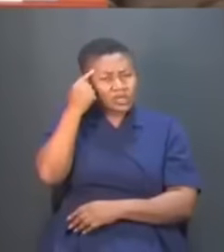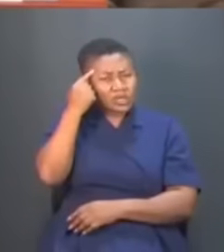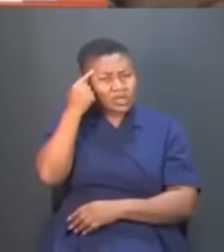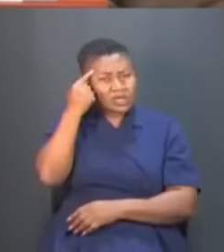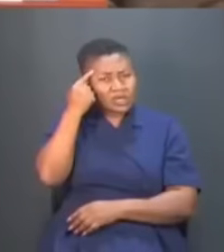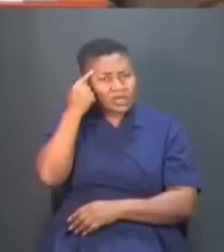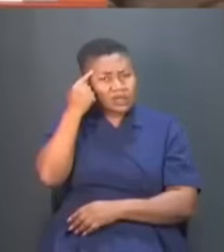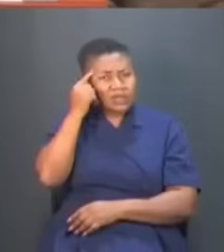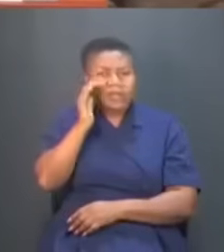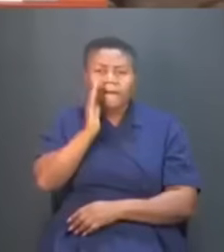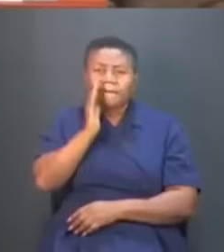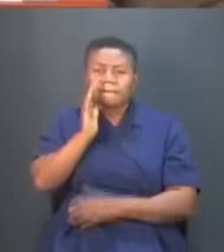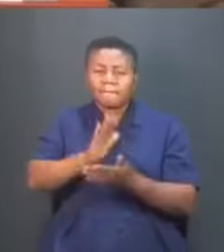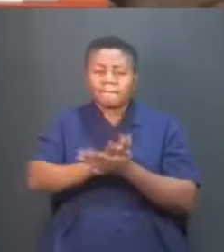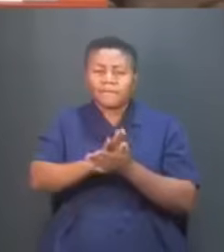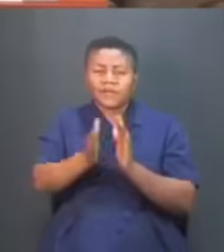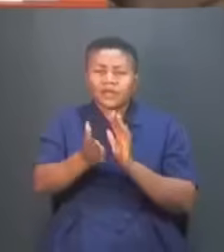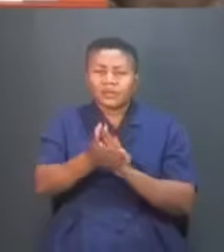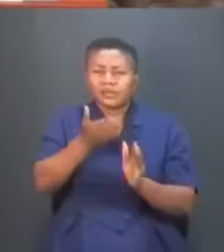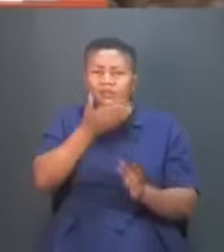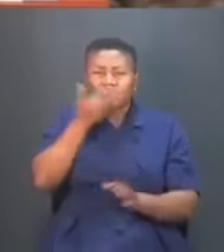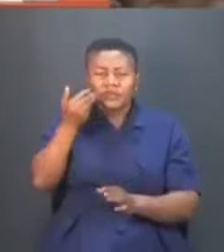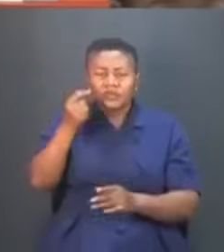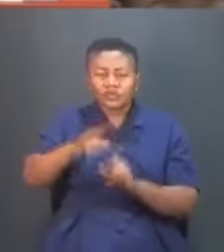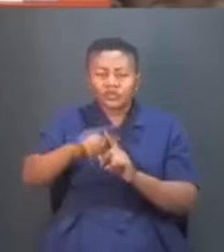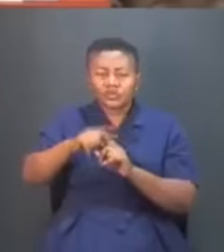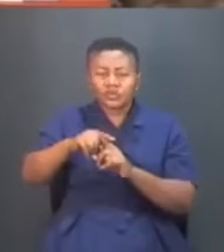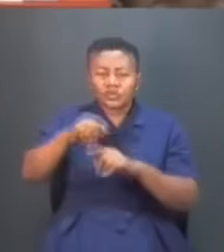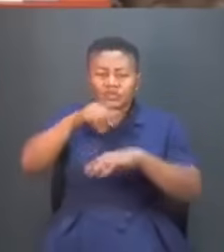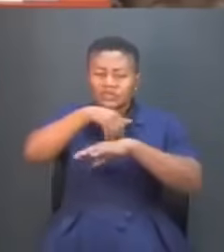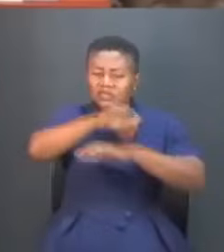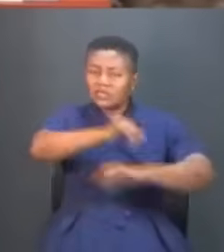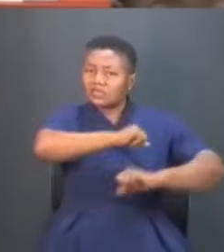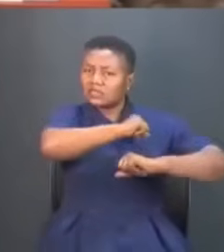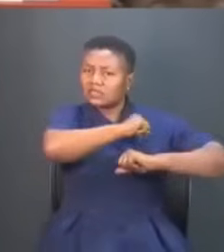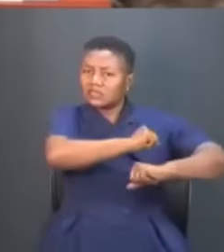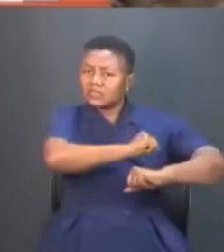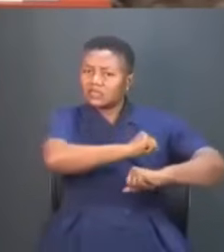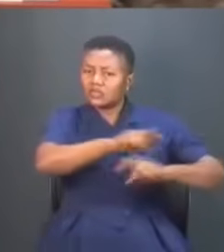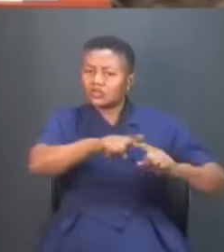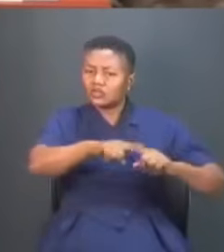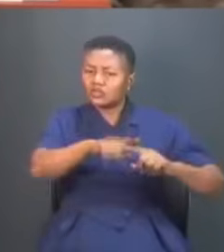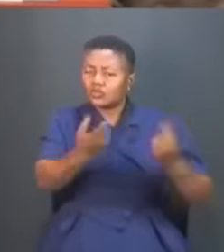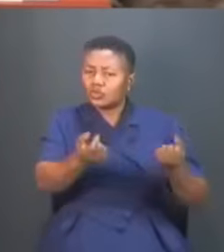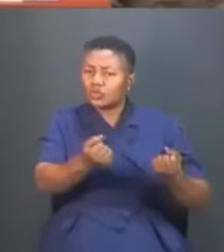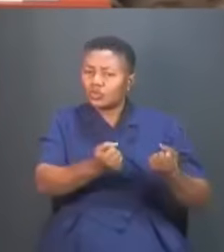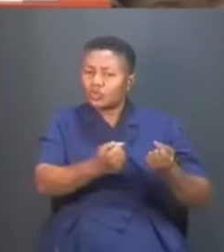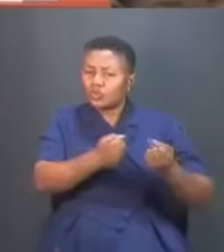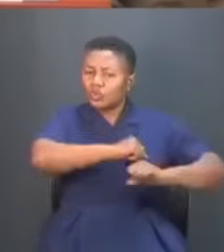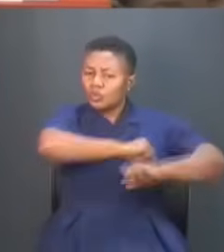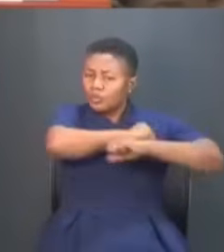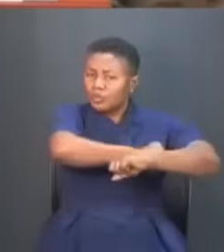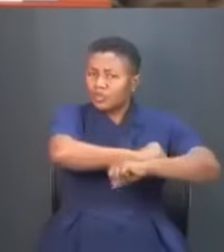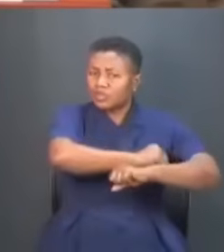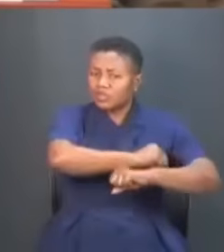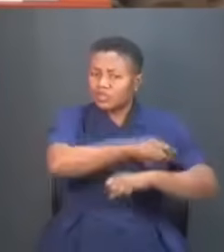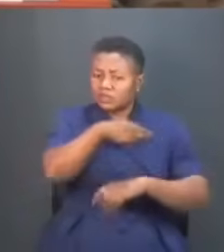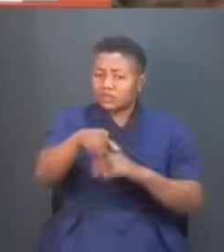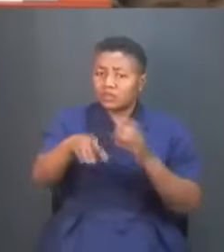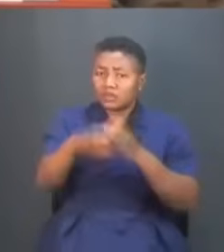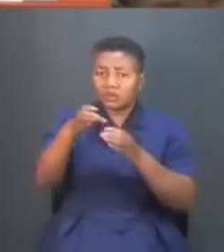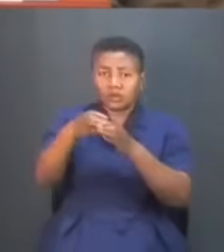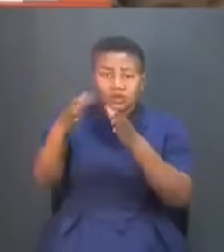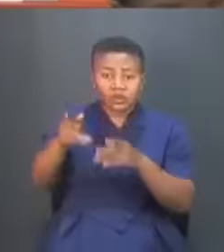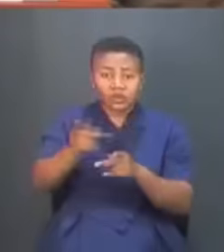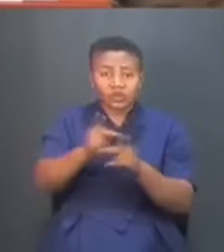of deploying security to protect the contractor so that he would conclude the